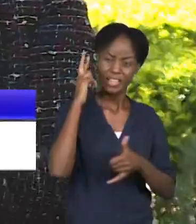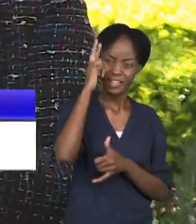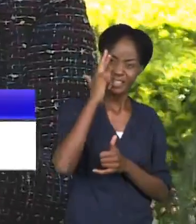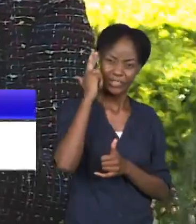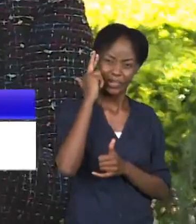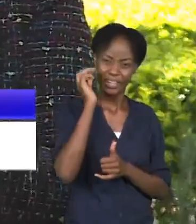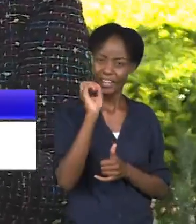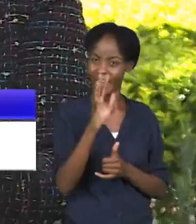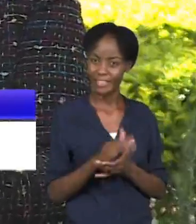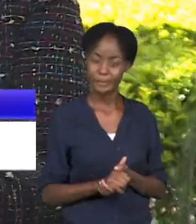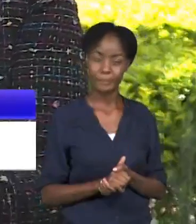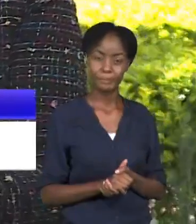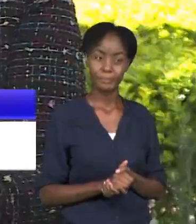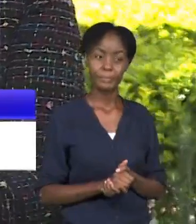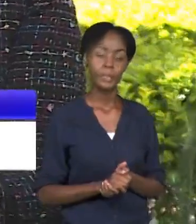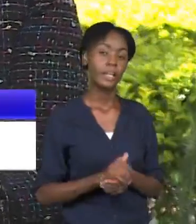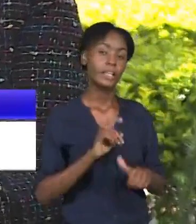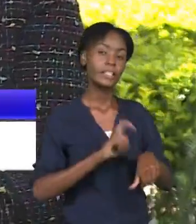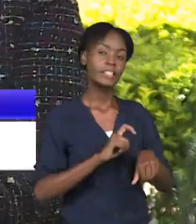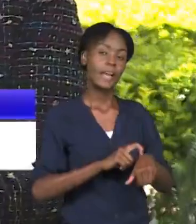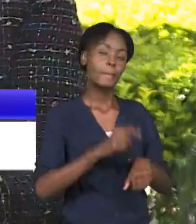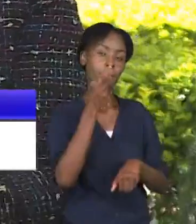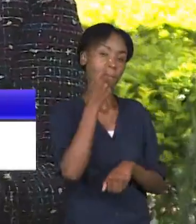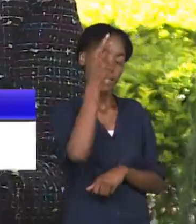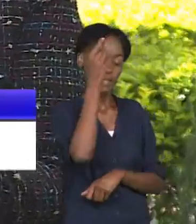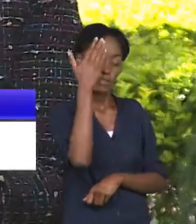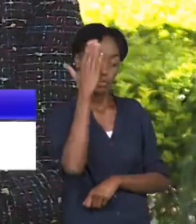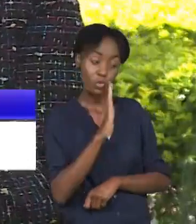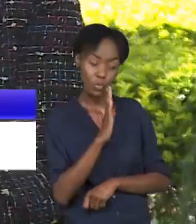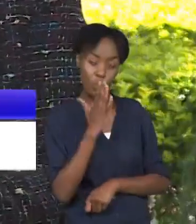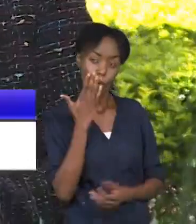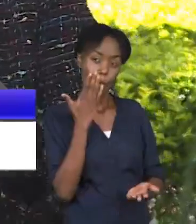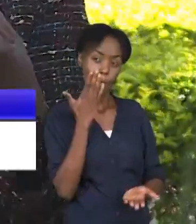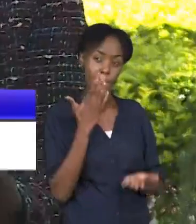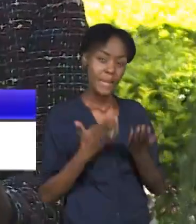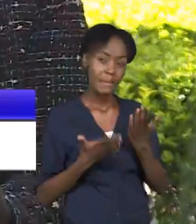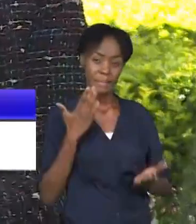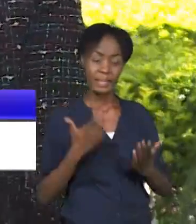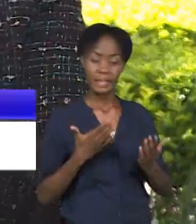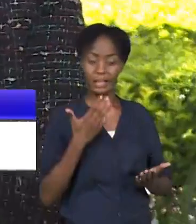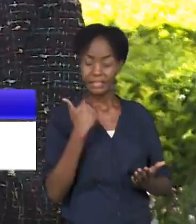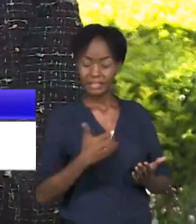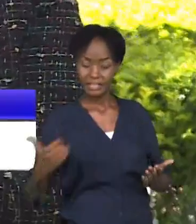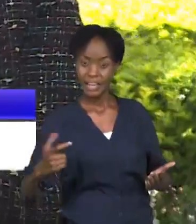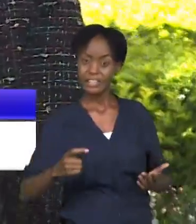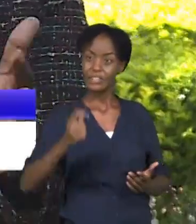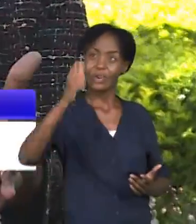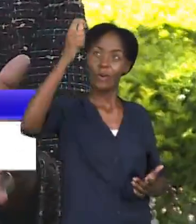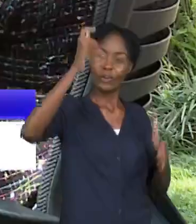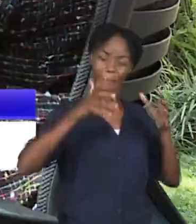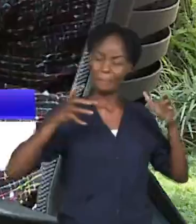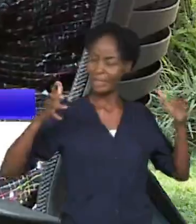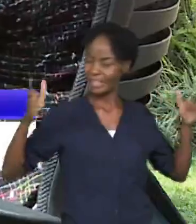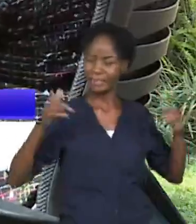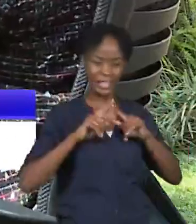So when parents are not aware that their children, they might be tall, they might be huge, but they are babies in big